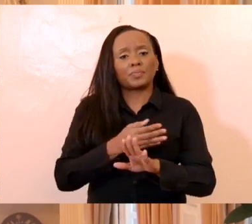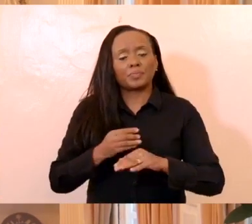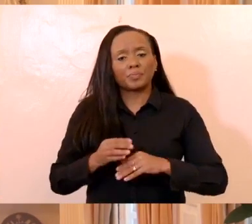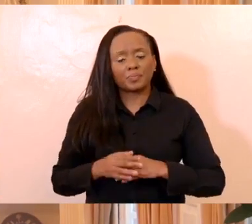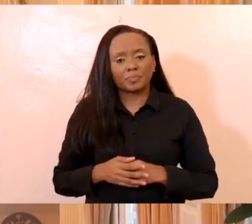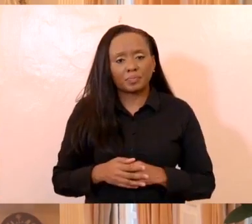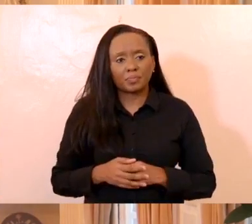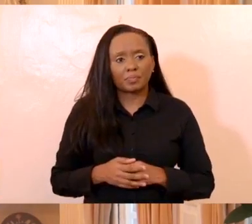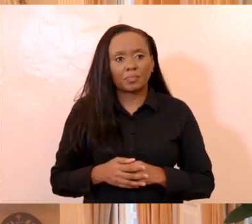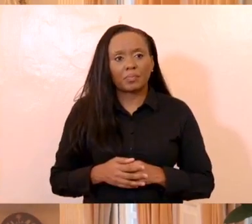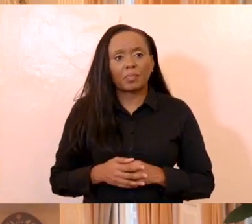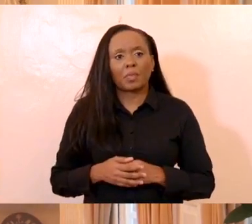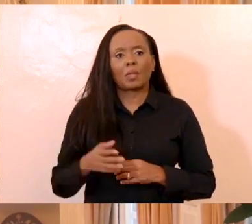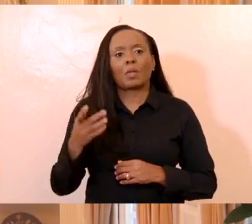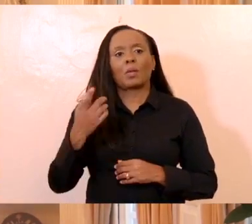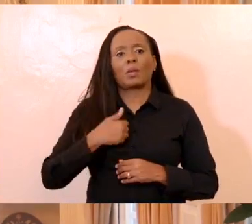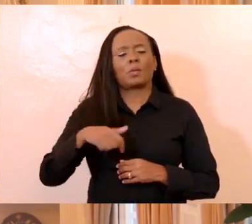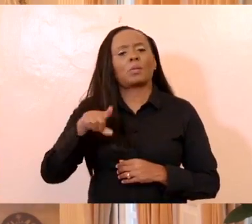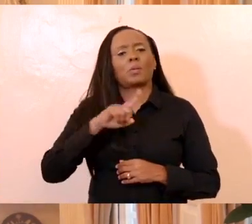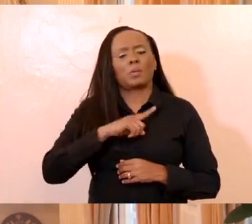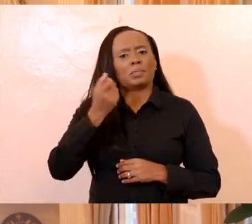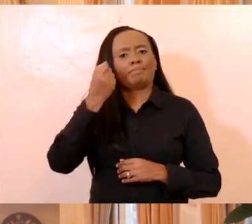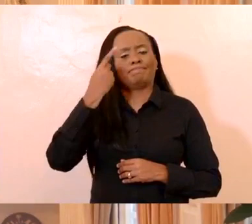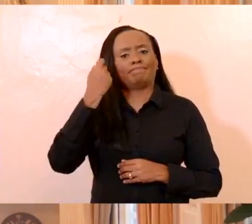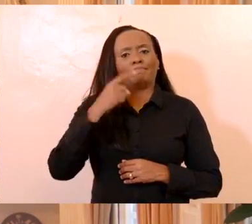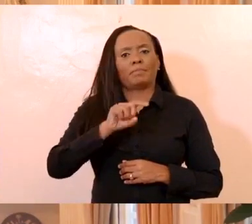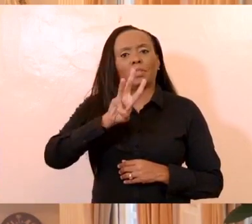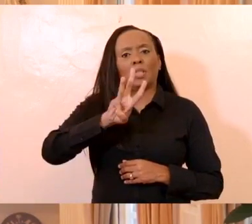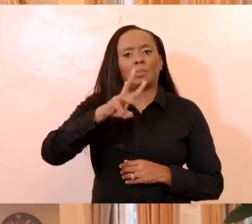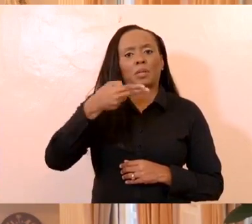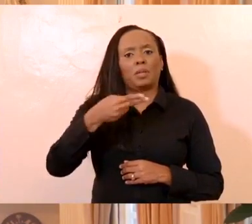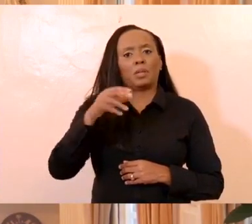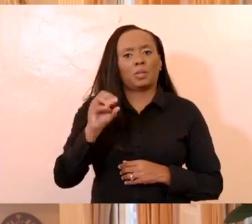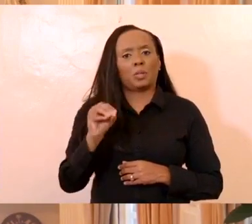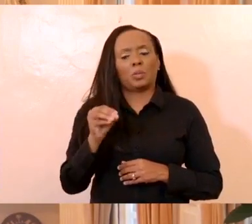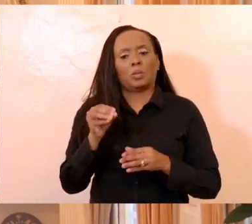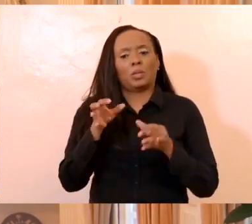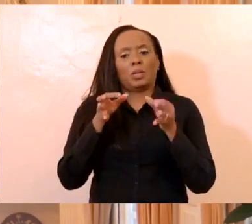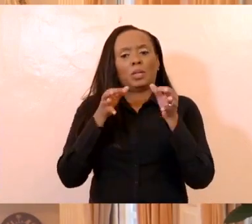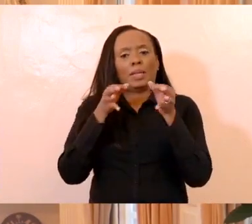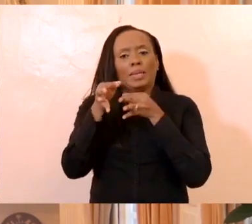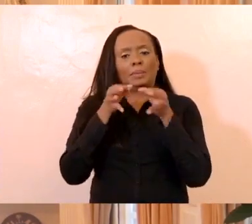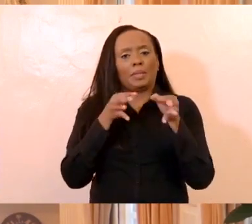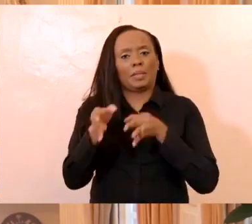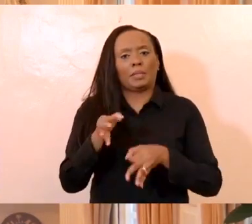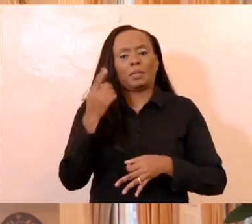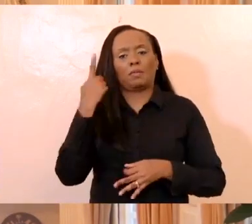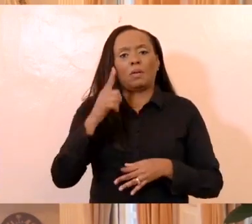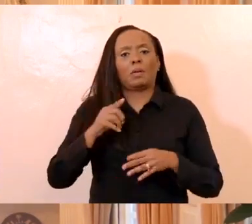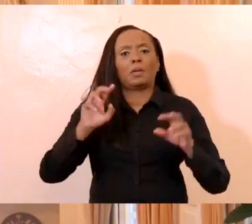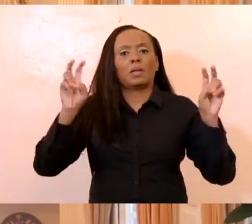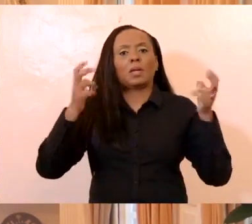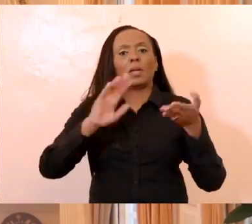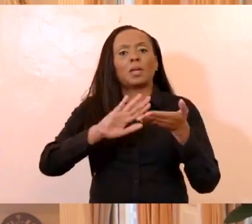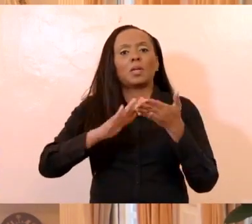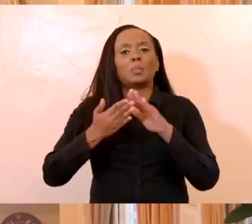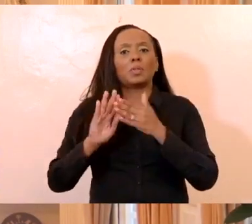using the WHO definition of community transmission or community